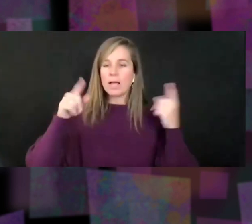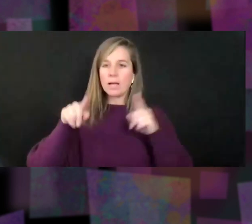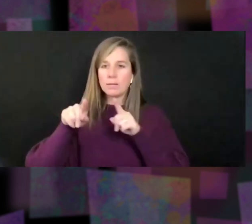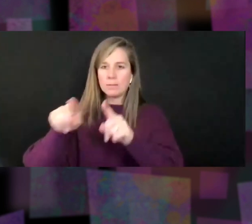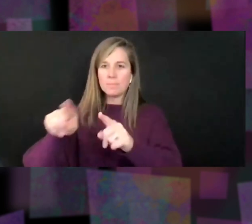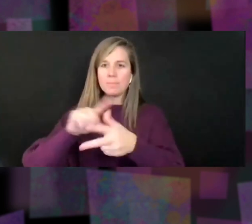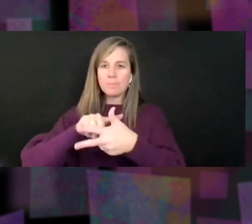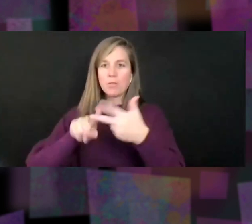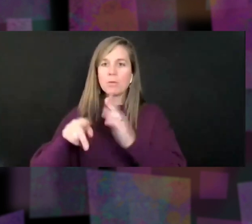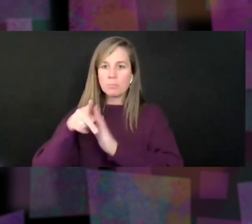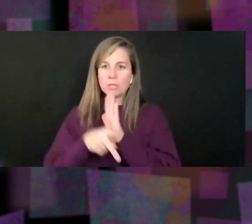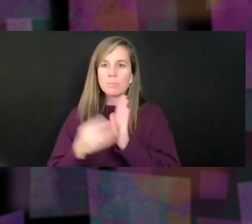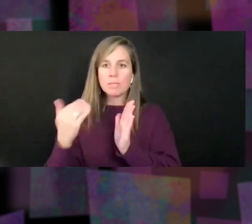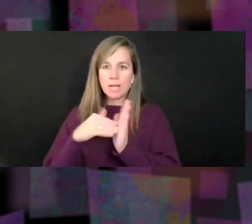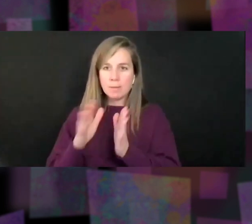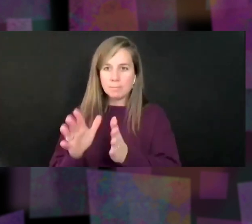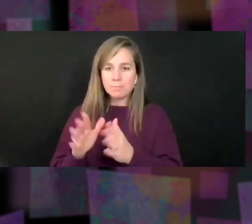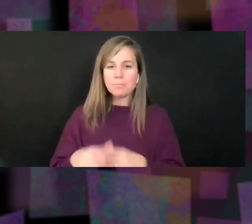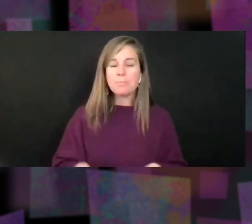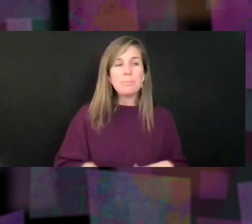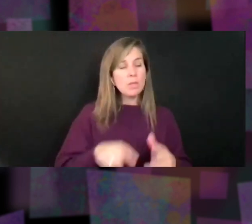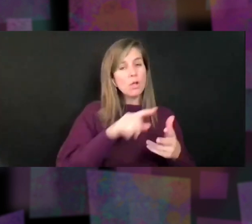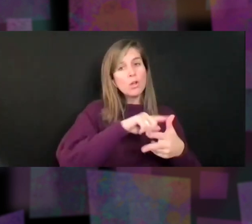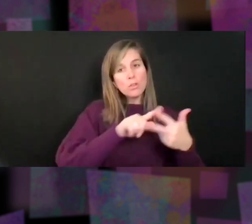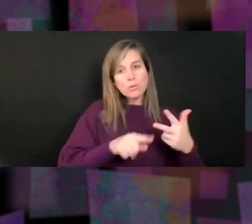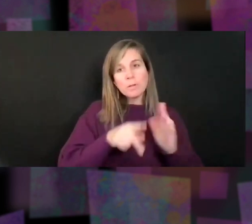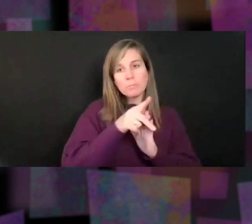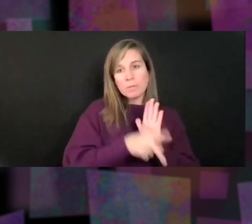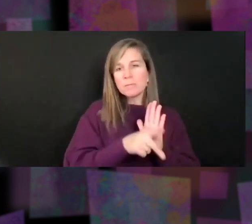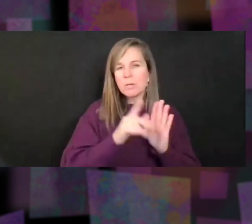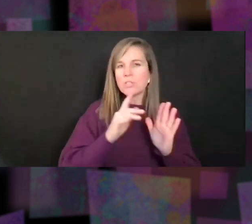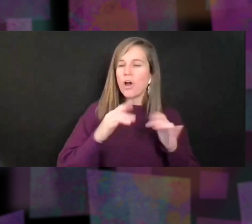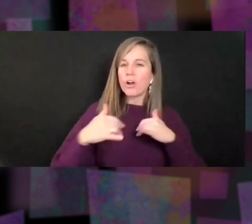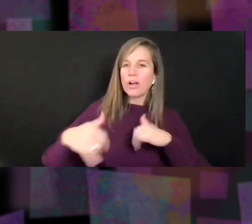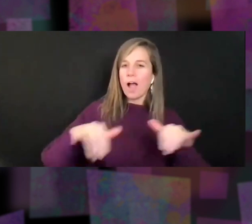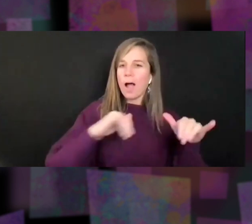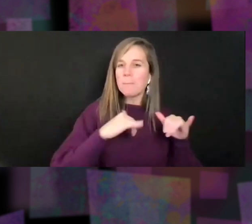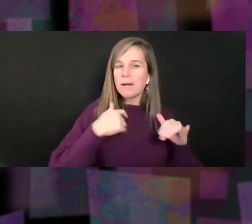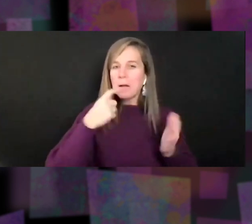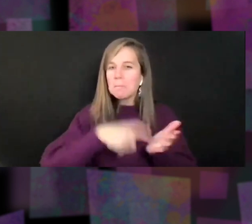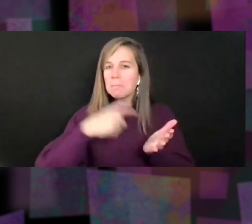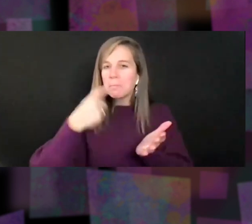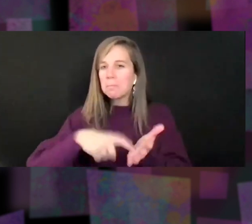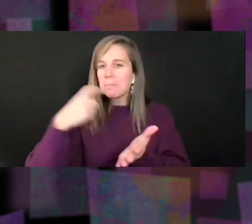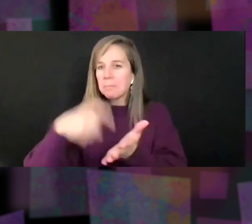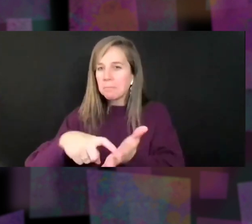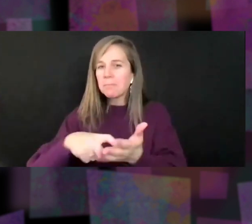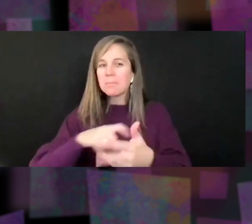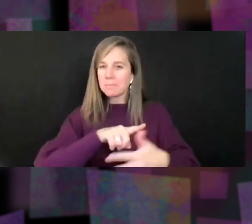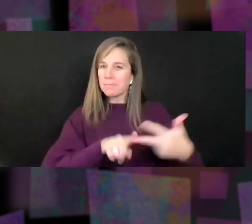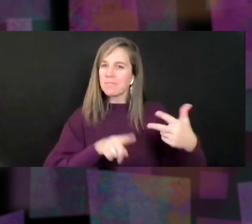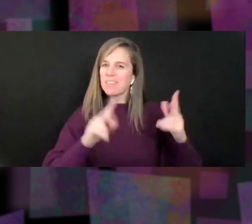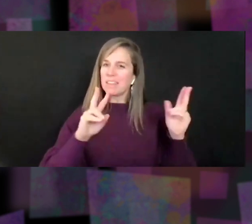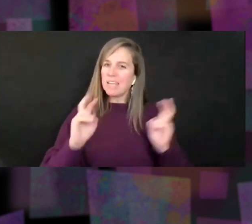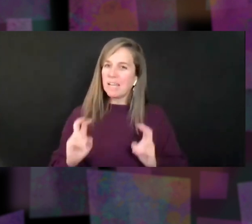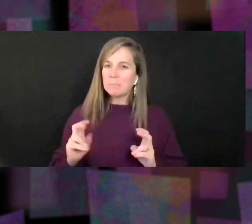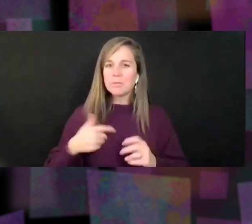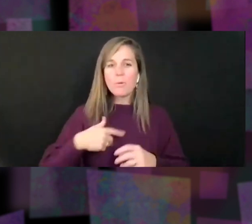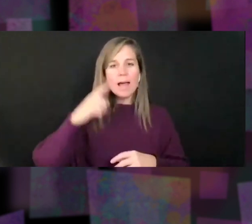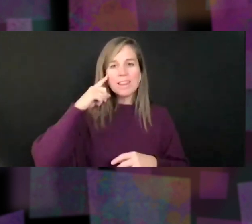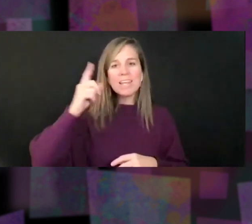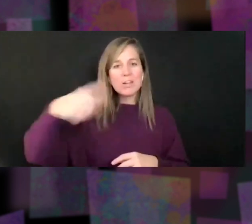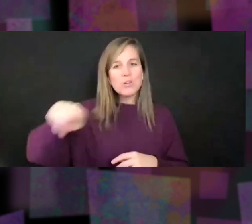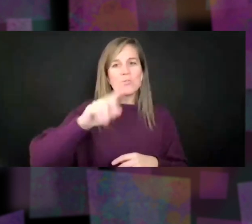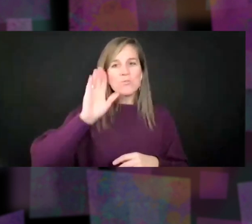So these principles are common threads that I've encountered, and I'm sure many of you have your own experiences, ideas, and protocols that you will add to